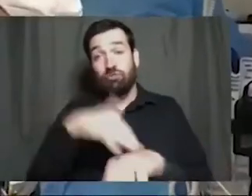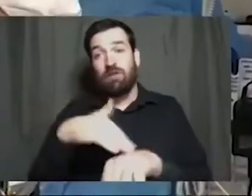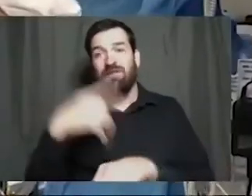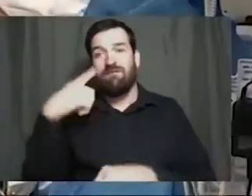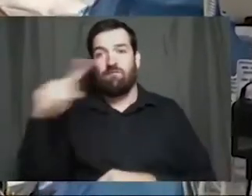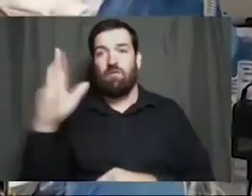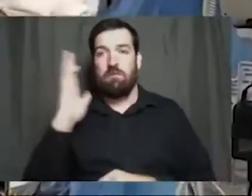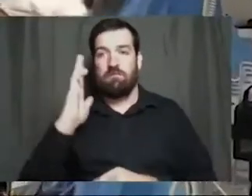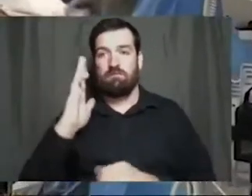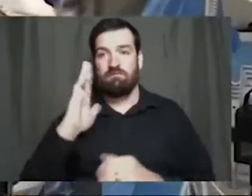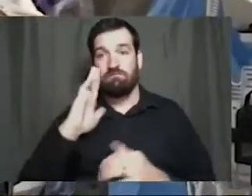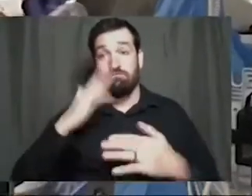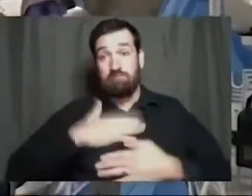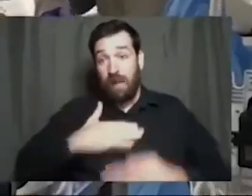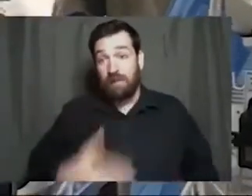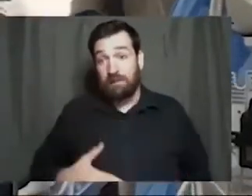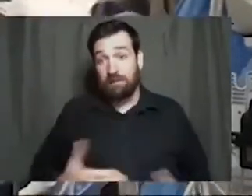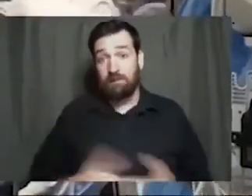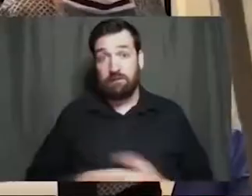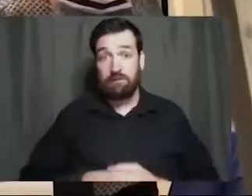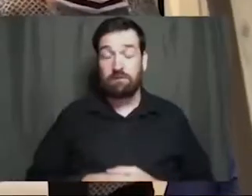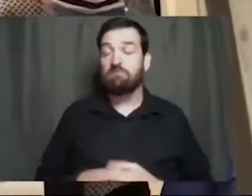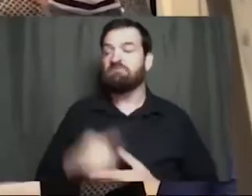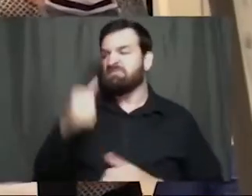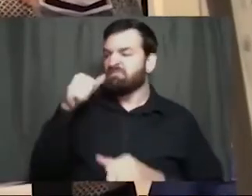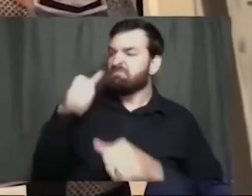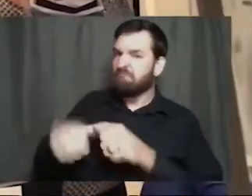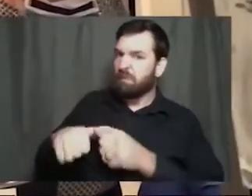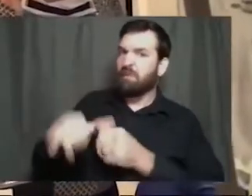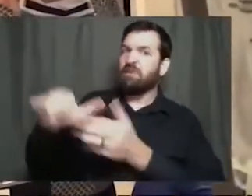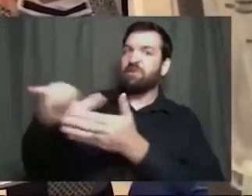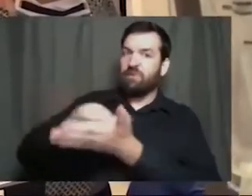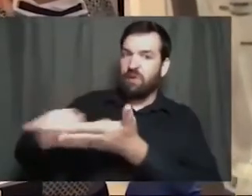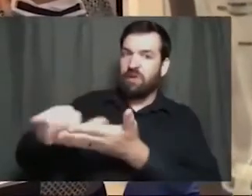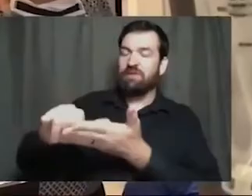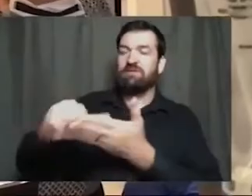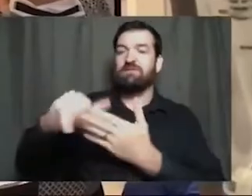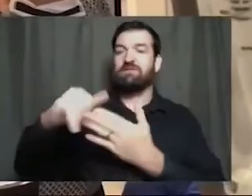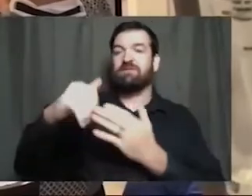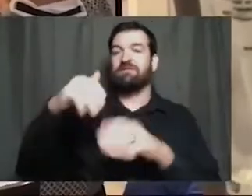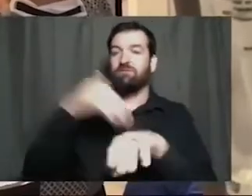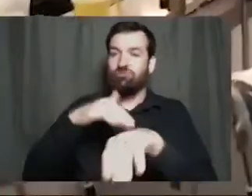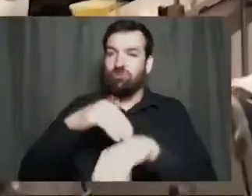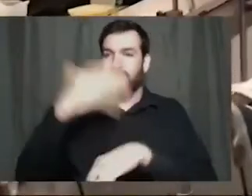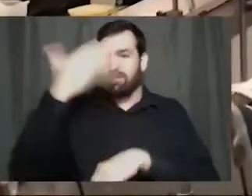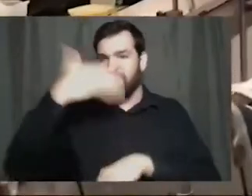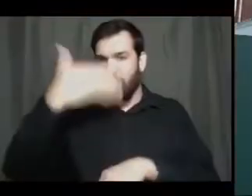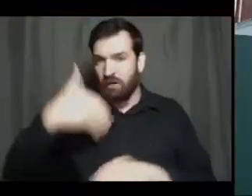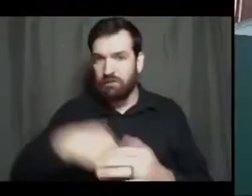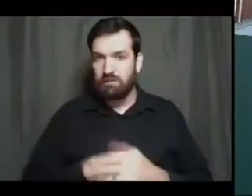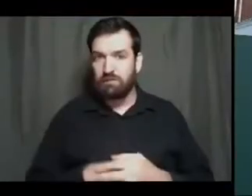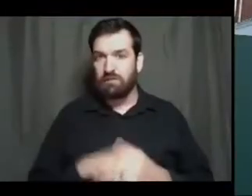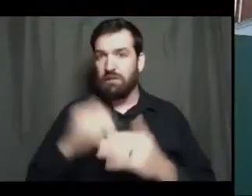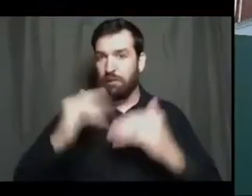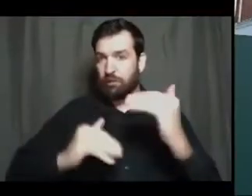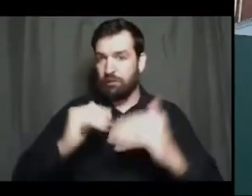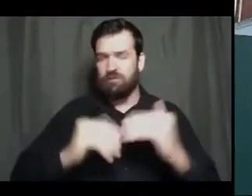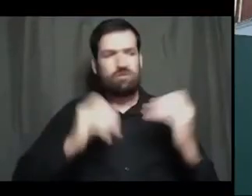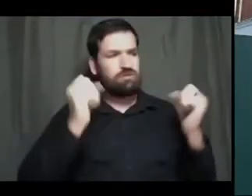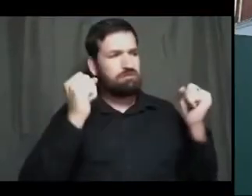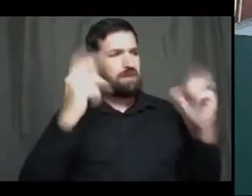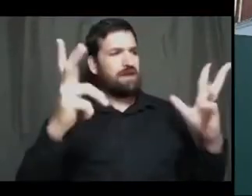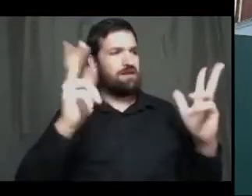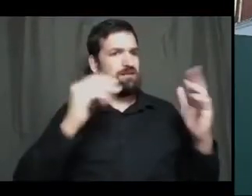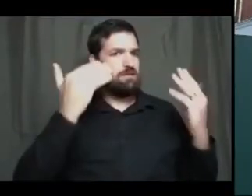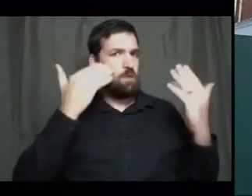days was New York, the bodies, the trucks out front. Dr. Seitz, what do you remember? Because there were so many unknowns back then. Yeah, I think I remember we